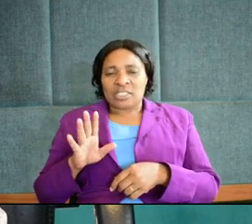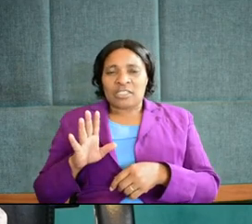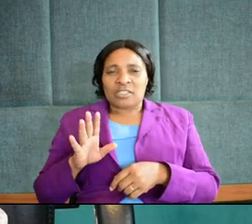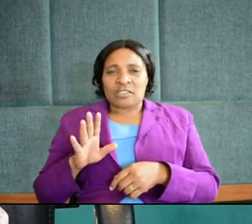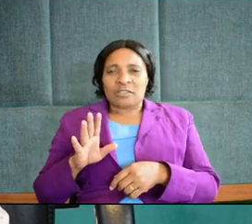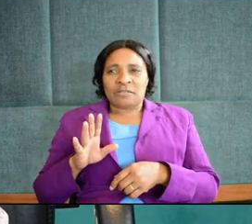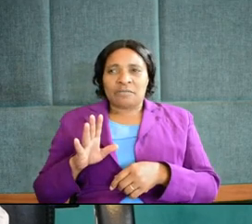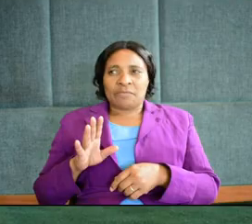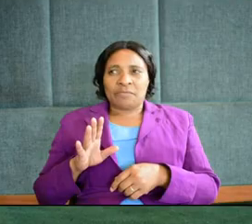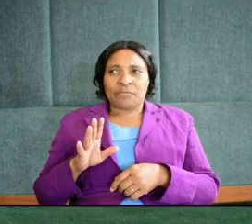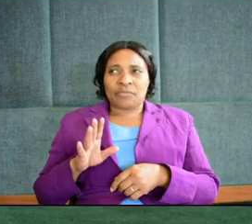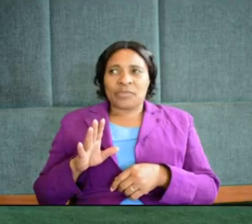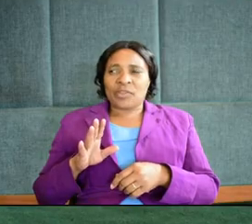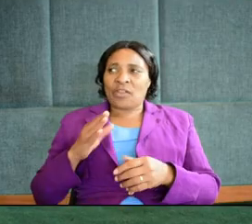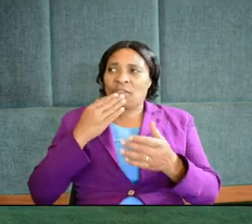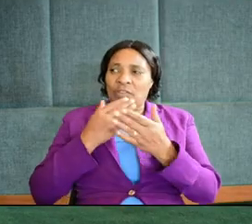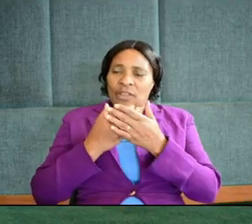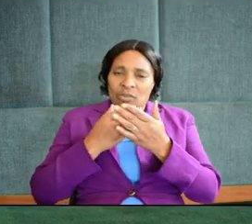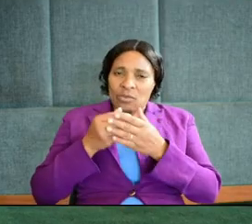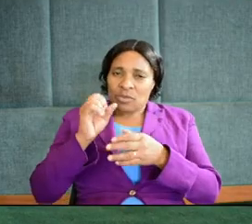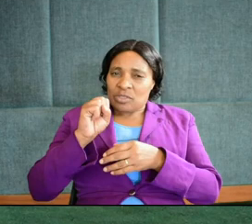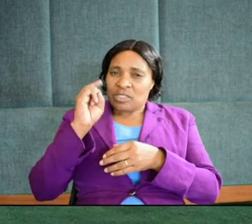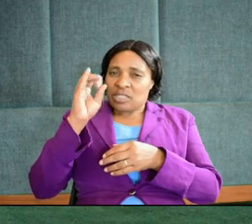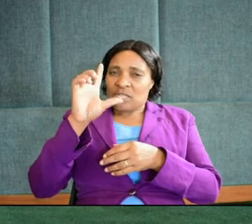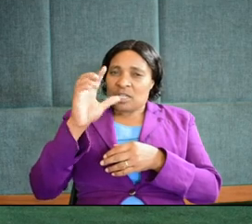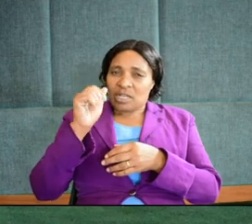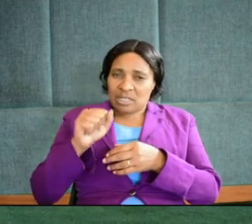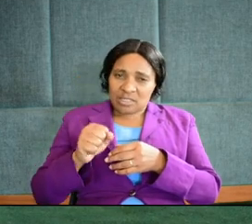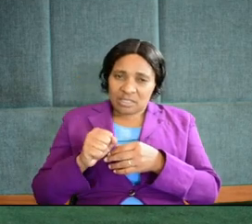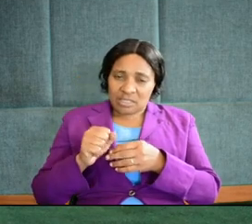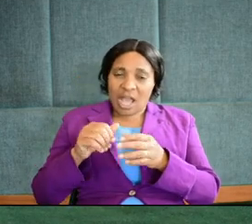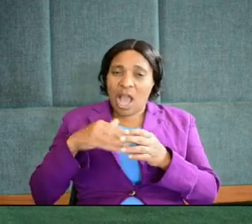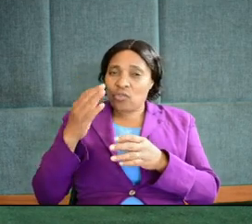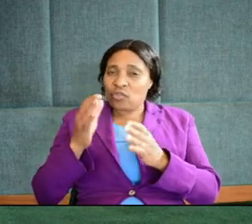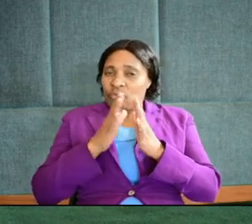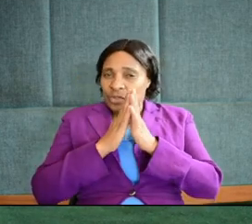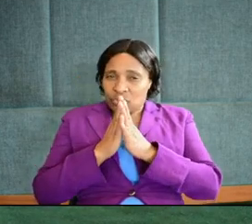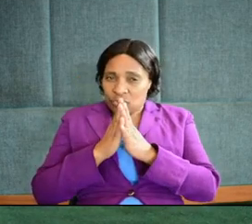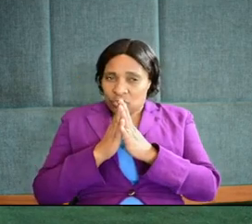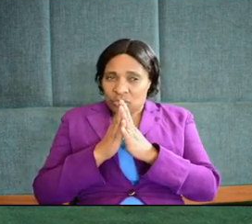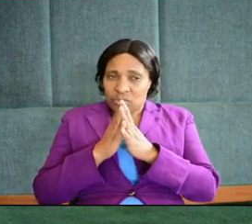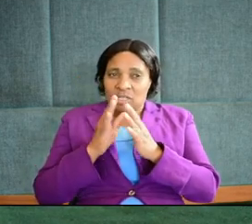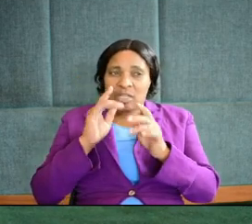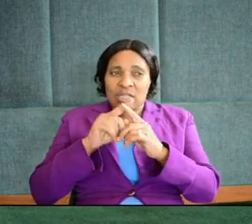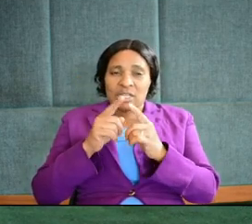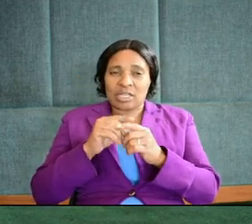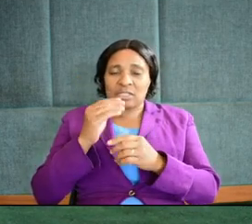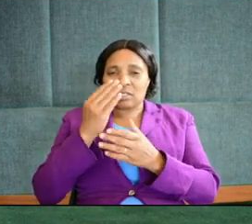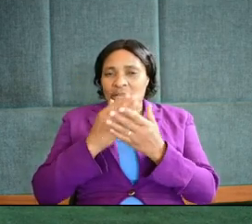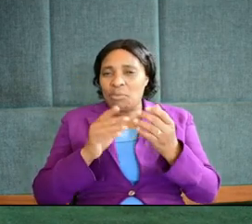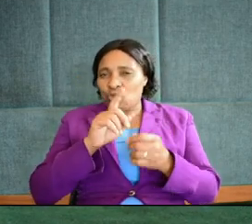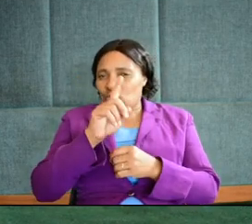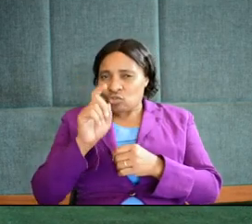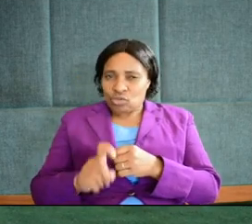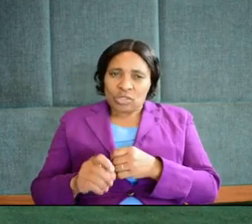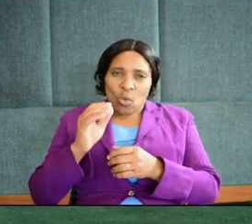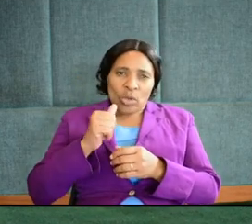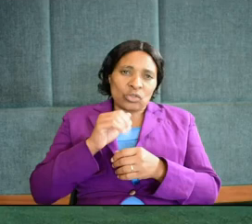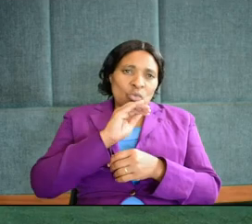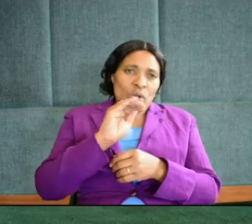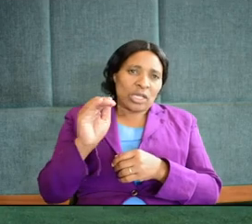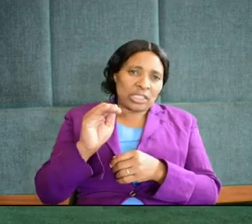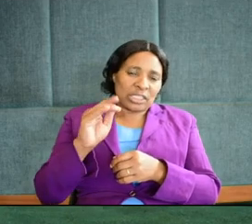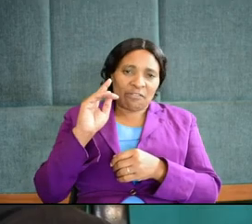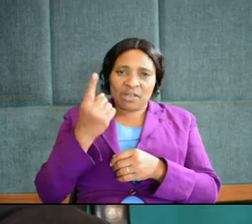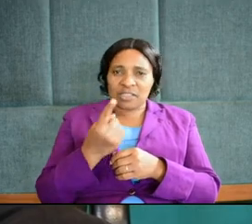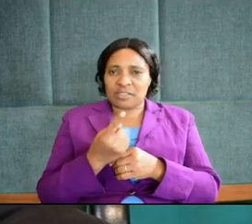Thank you, Silas. Now we go to out of the story. And there are some questions I'd like to highlight.